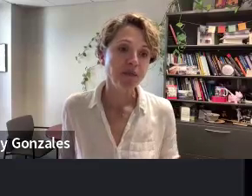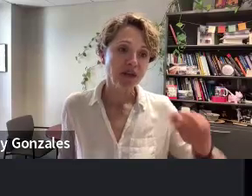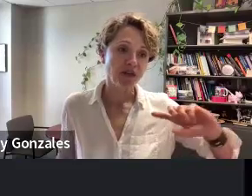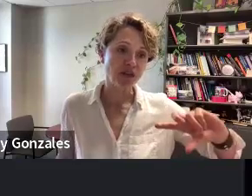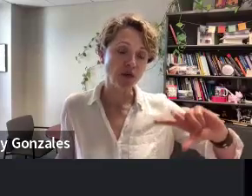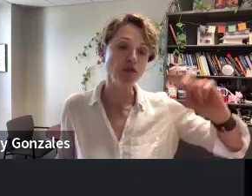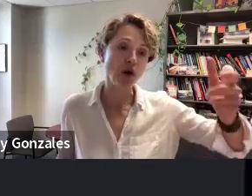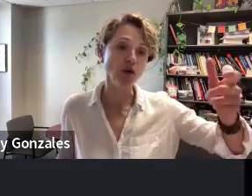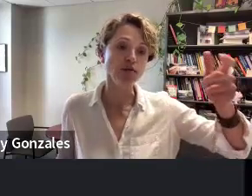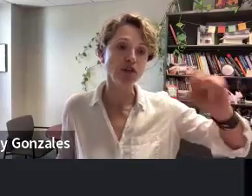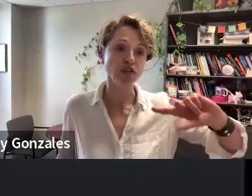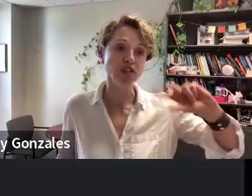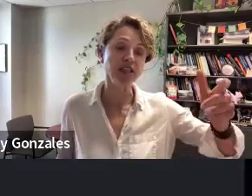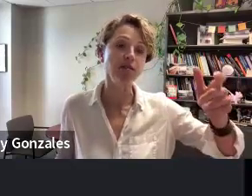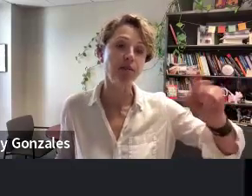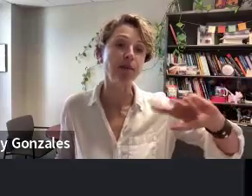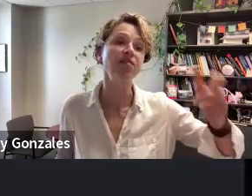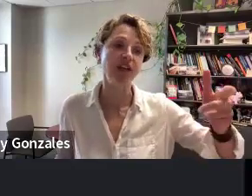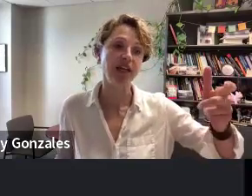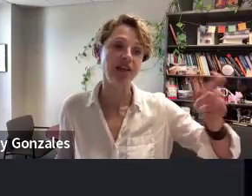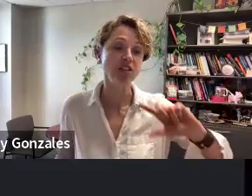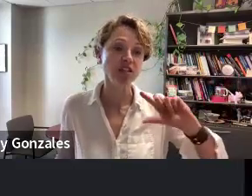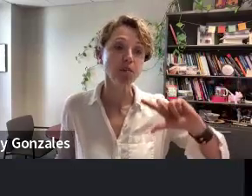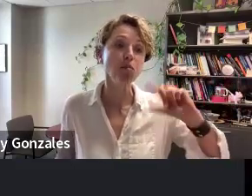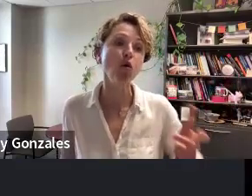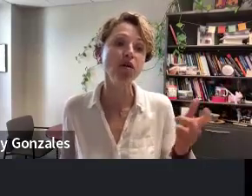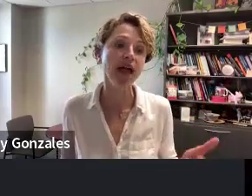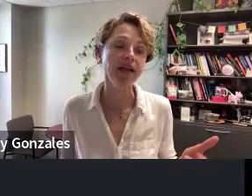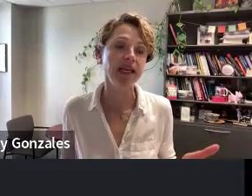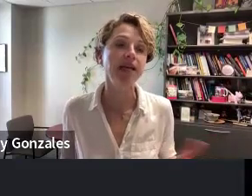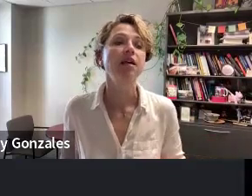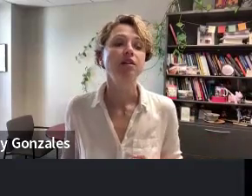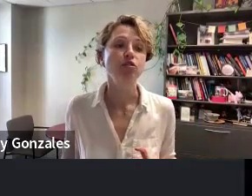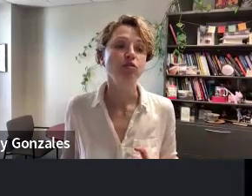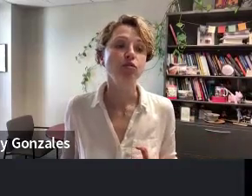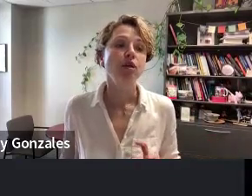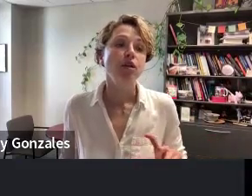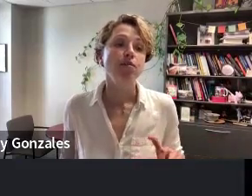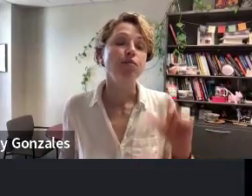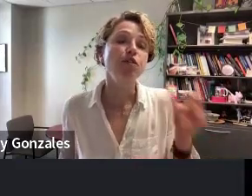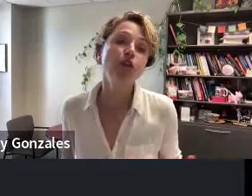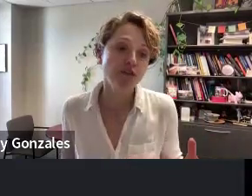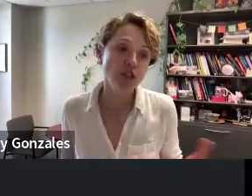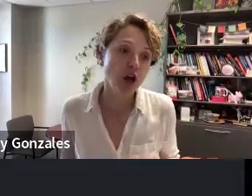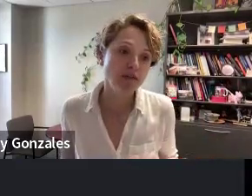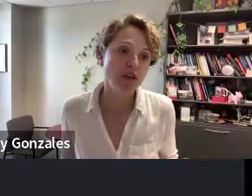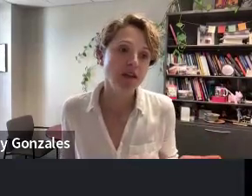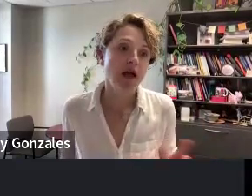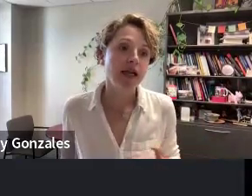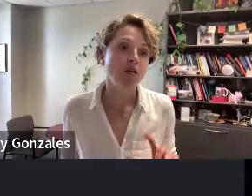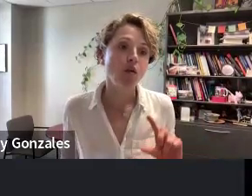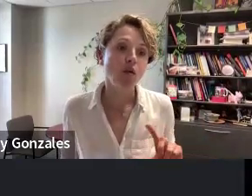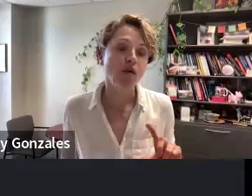bars, those homes are still benefiting. They're still more likely to look for